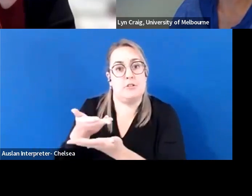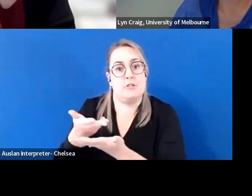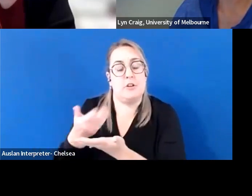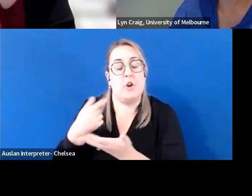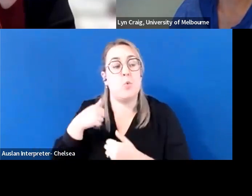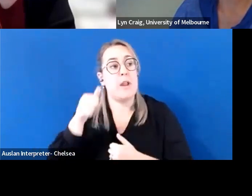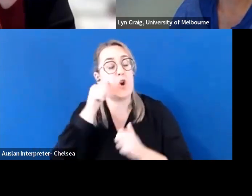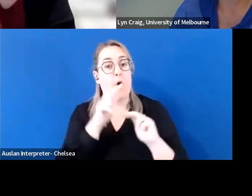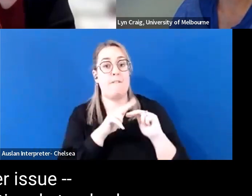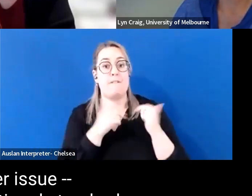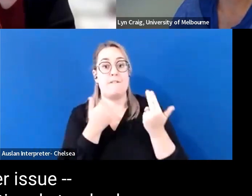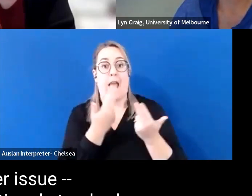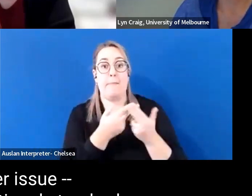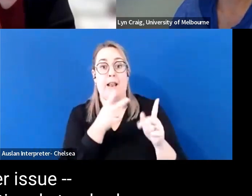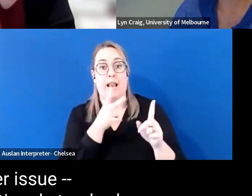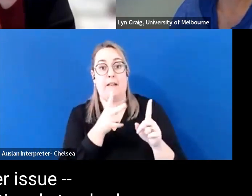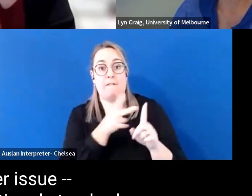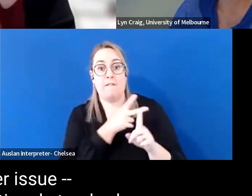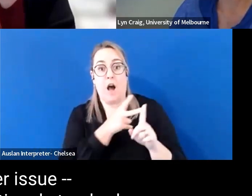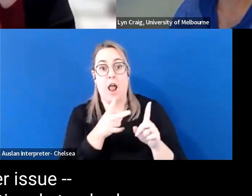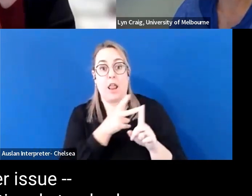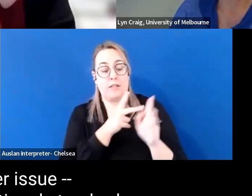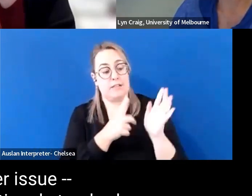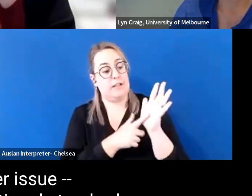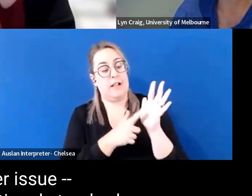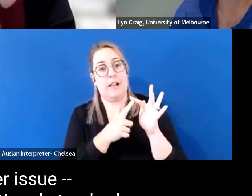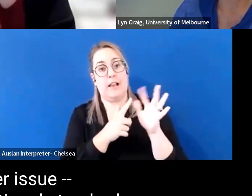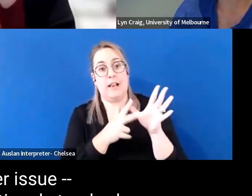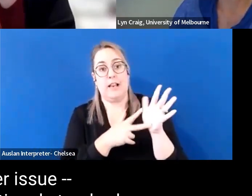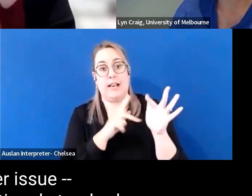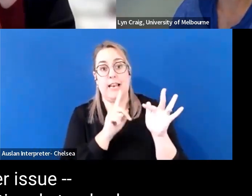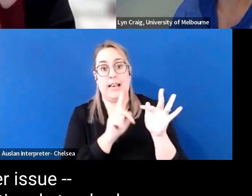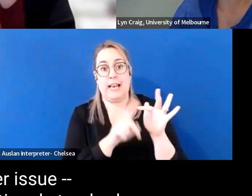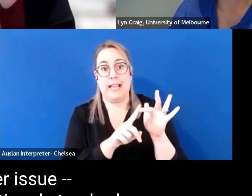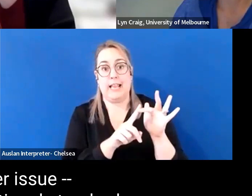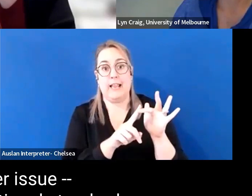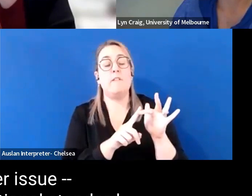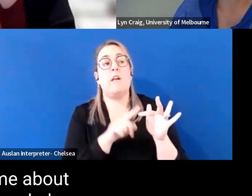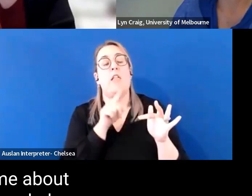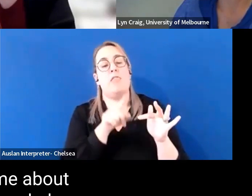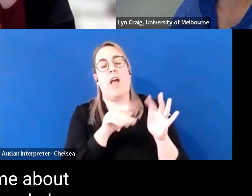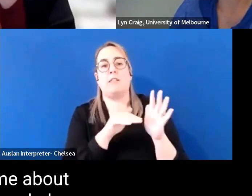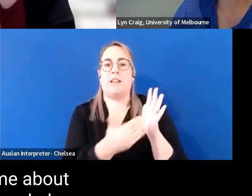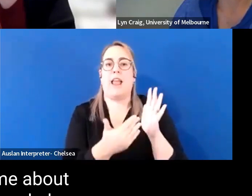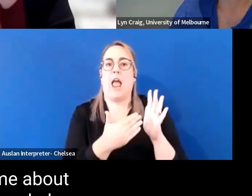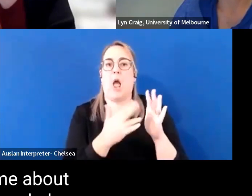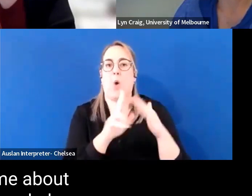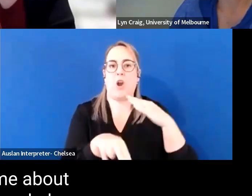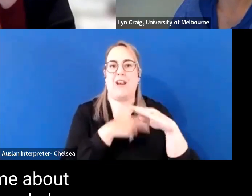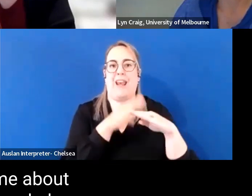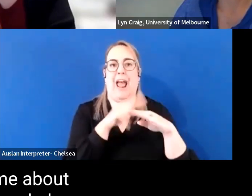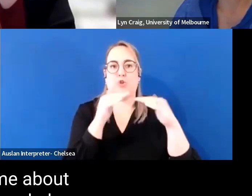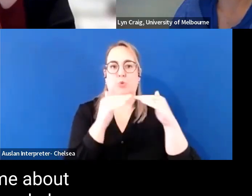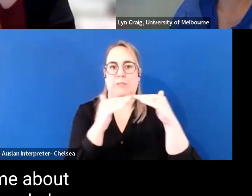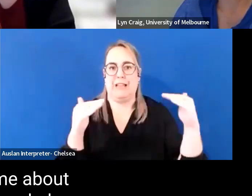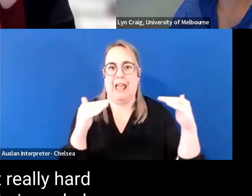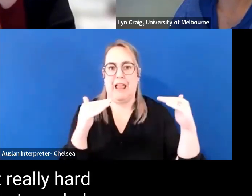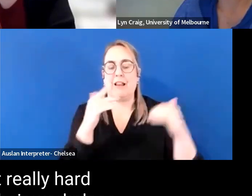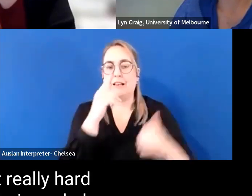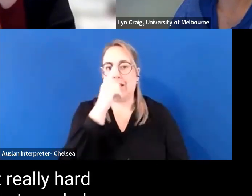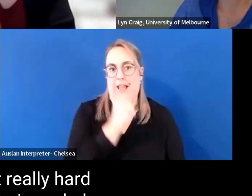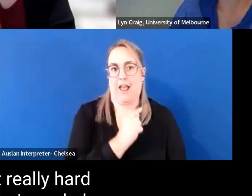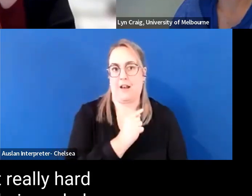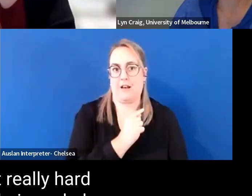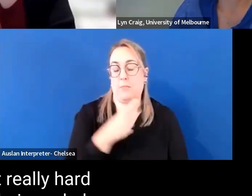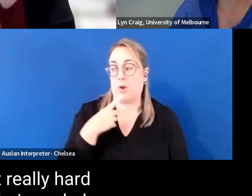leave, is another issue that, that's now a national standard. That came about from one workplace who